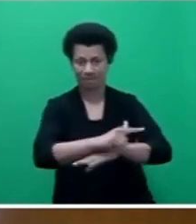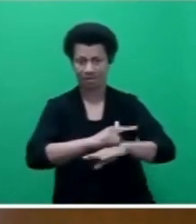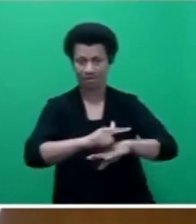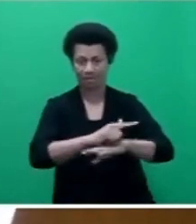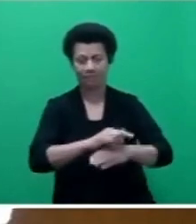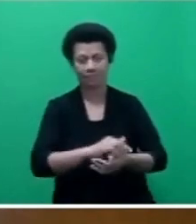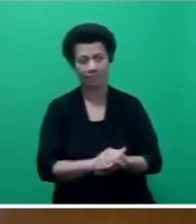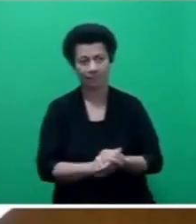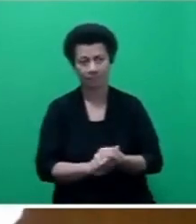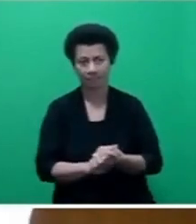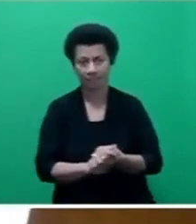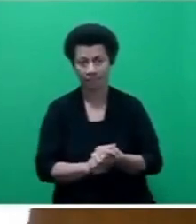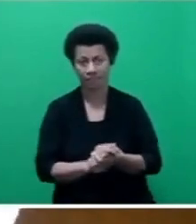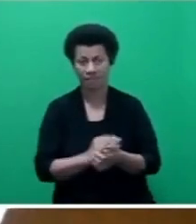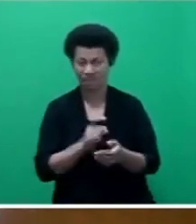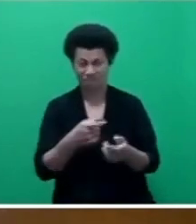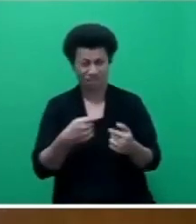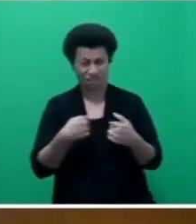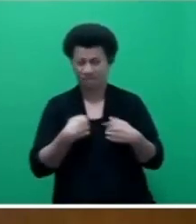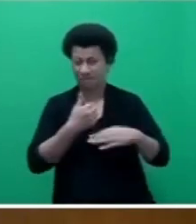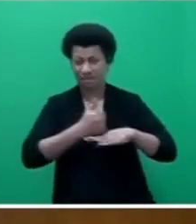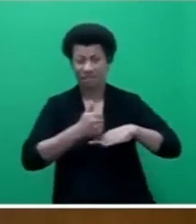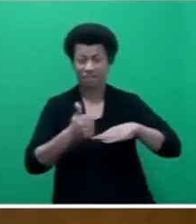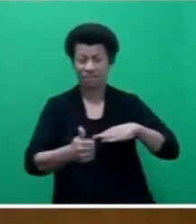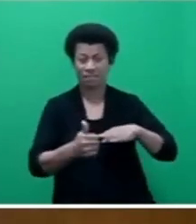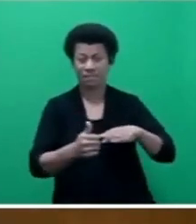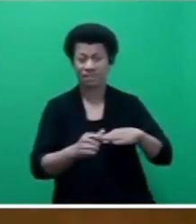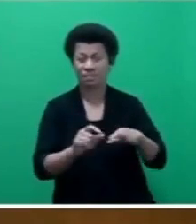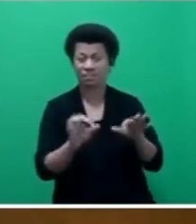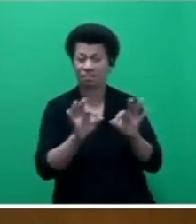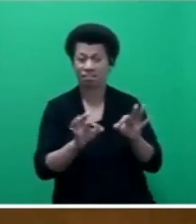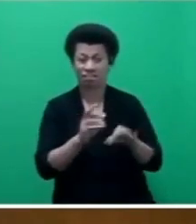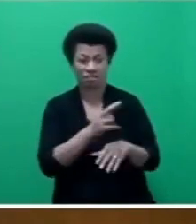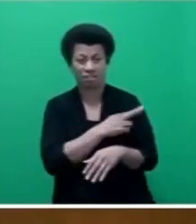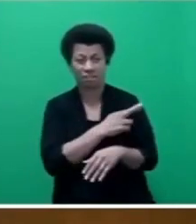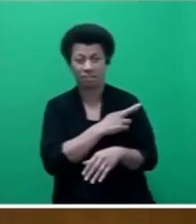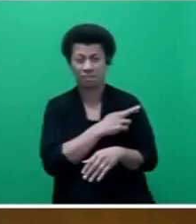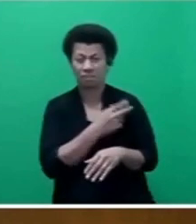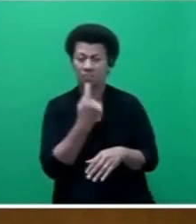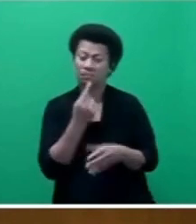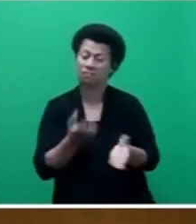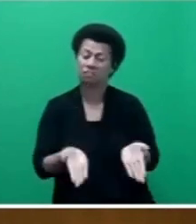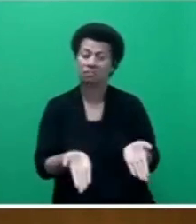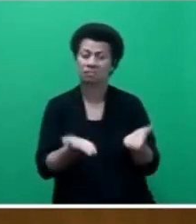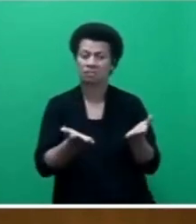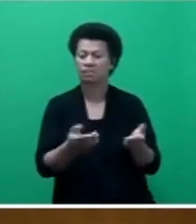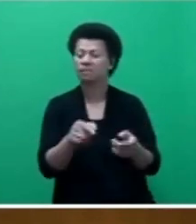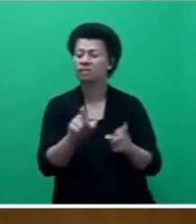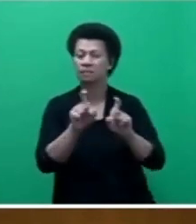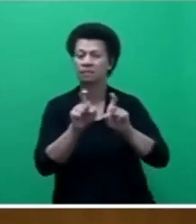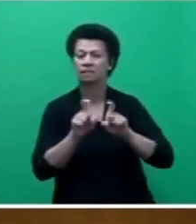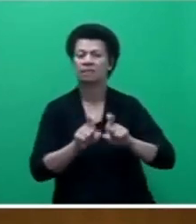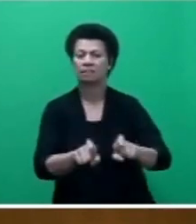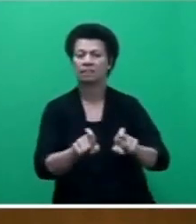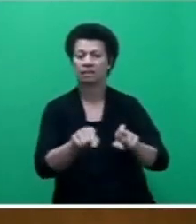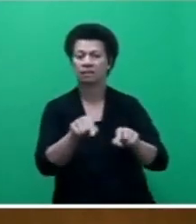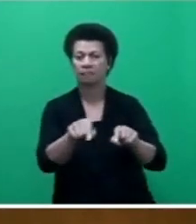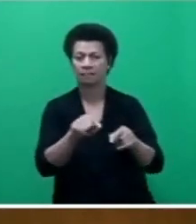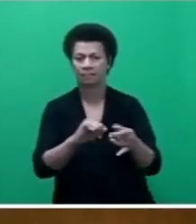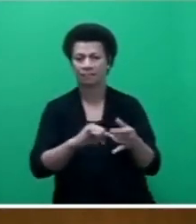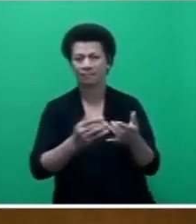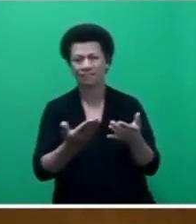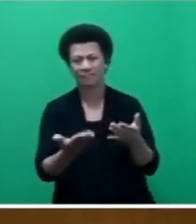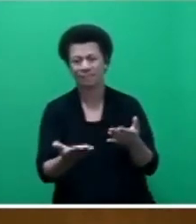irresponsible, Mr. Speaker, we could have just allowed tenants to settle in informal settlements and to have an insecure